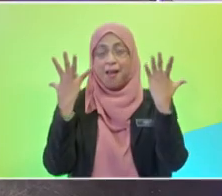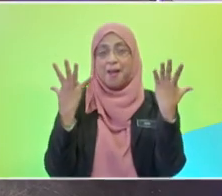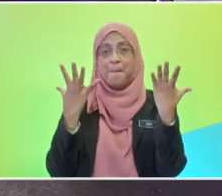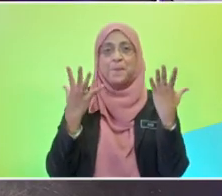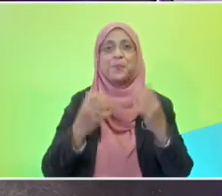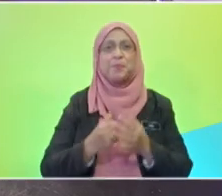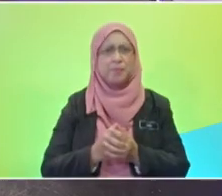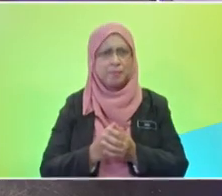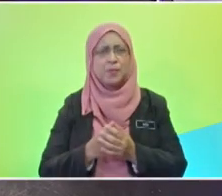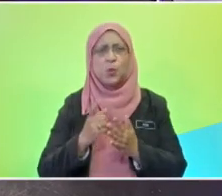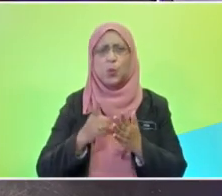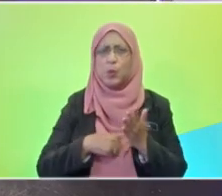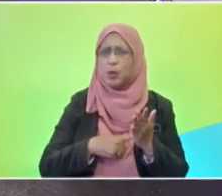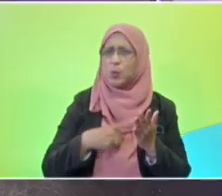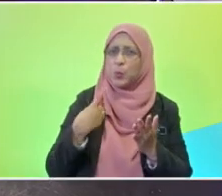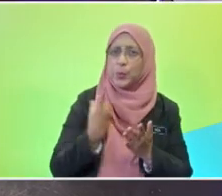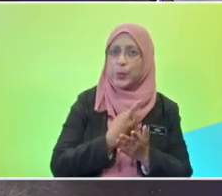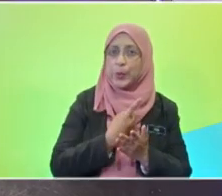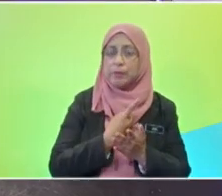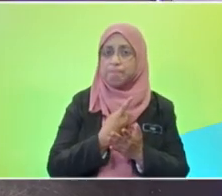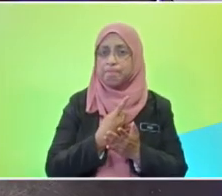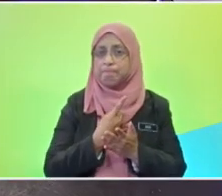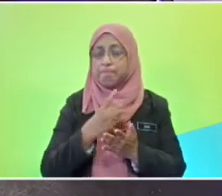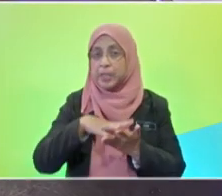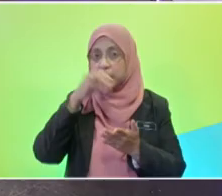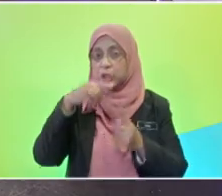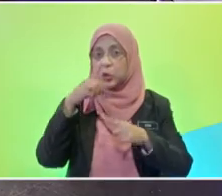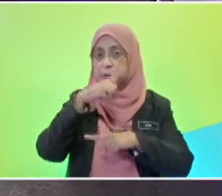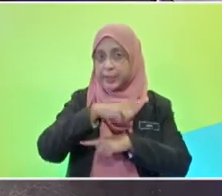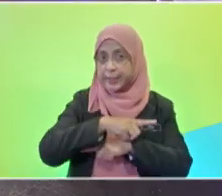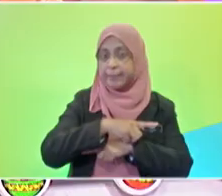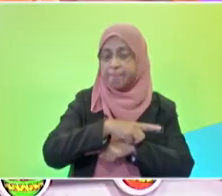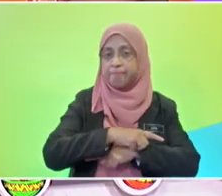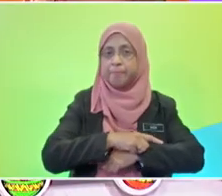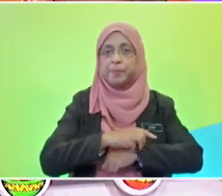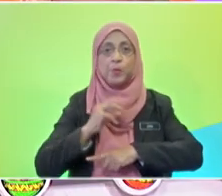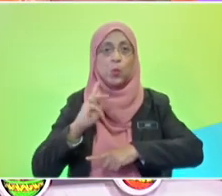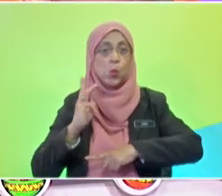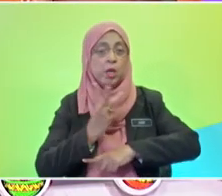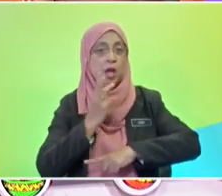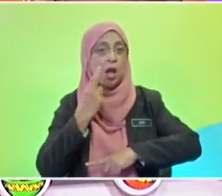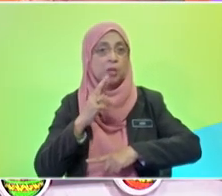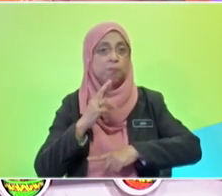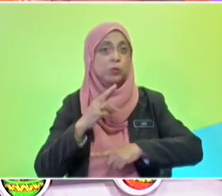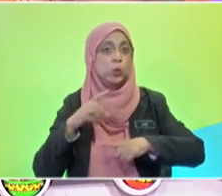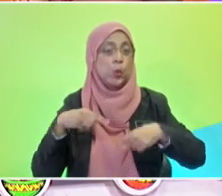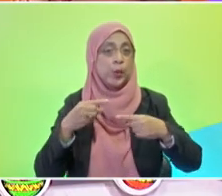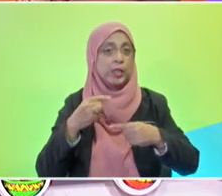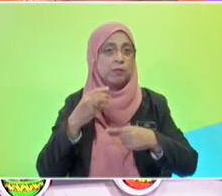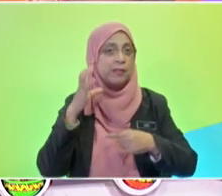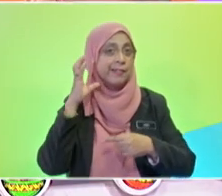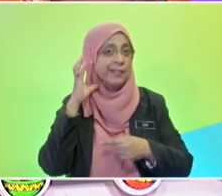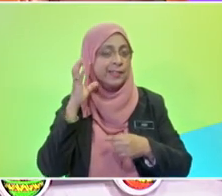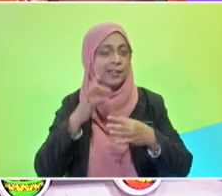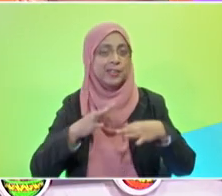Teacher, what are we going to be learning next, Teacher? Okay, Chris. As I told you earlier, we are going to listen to a